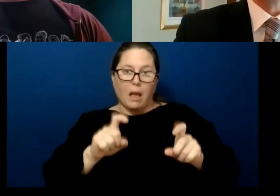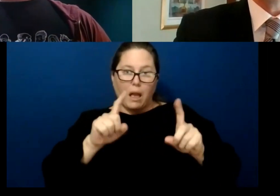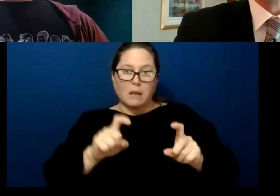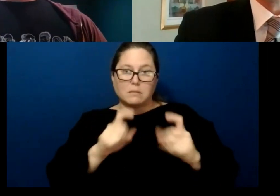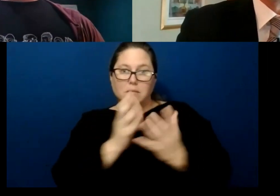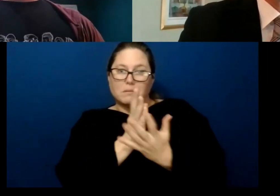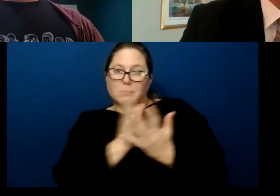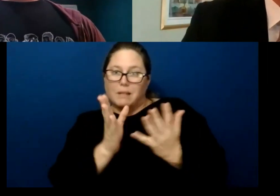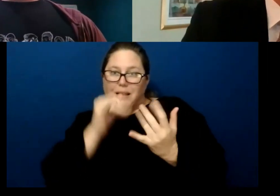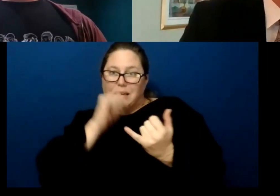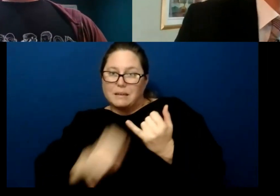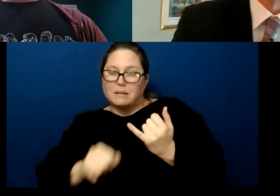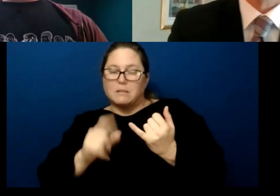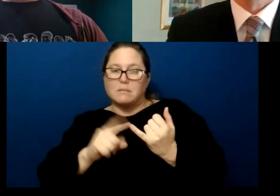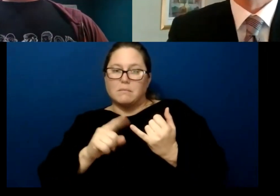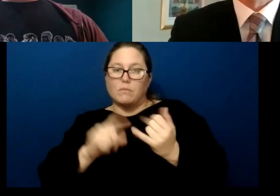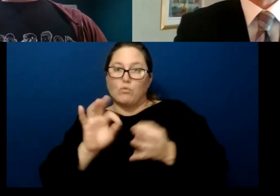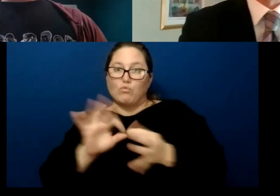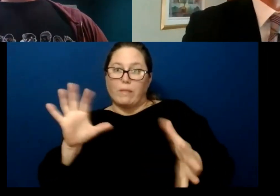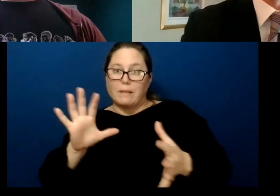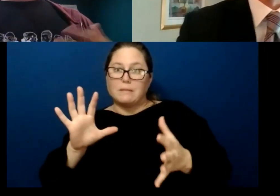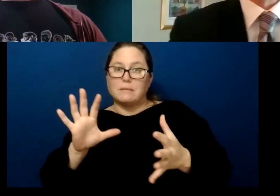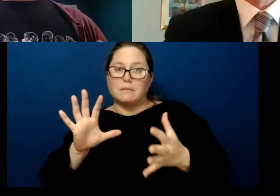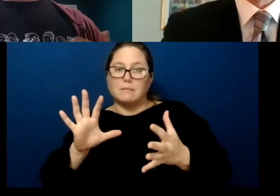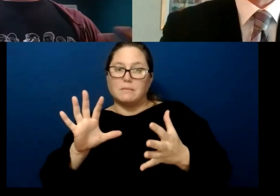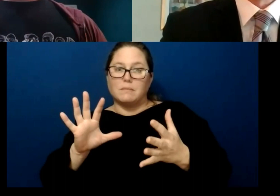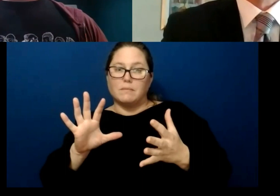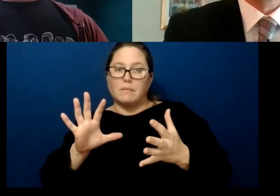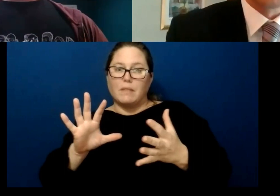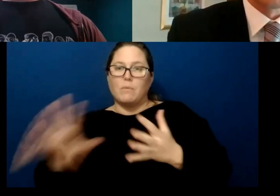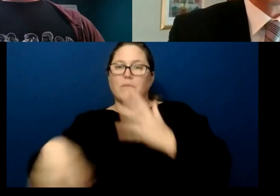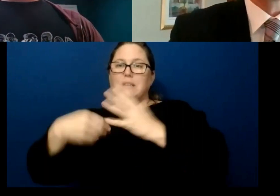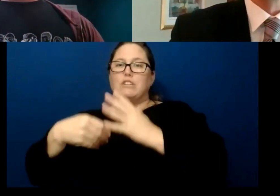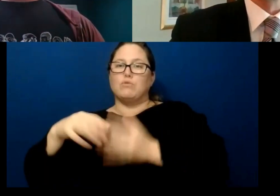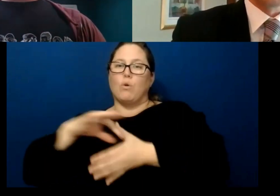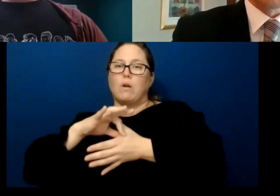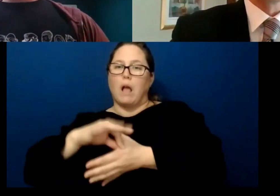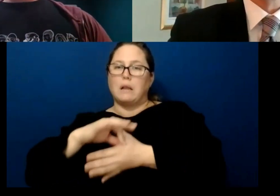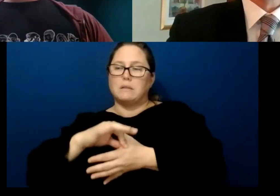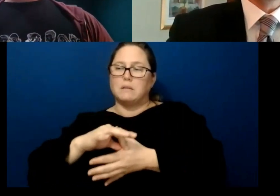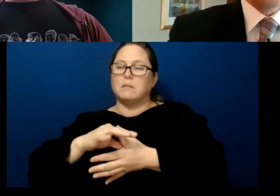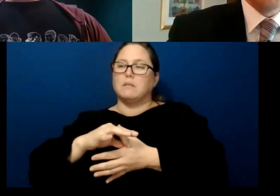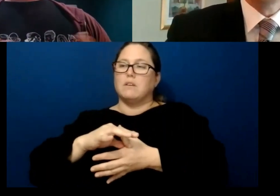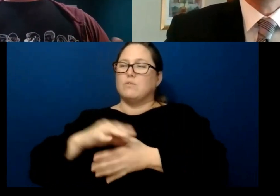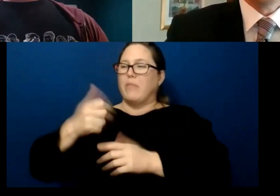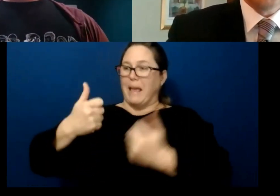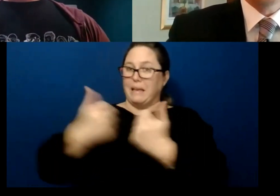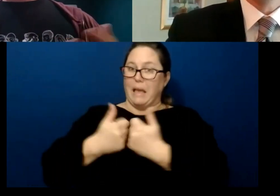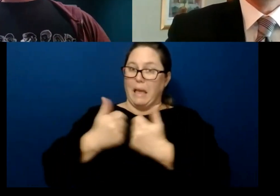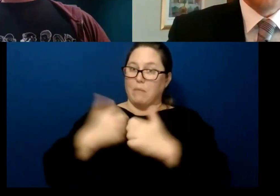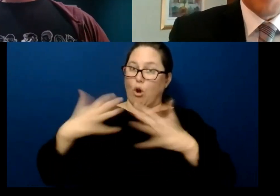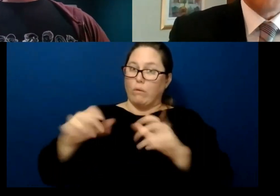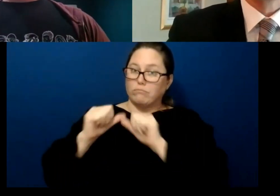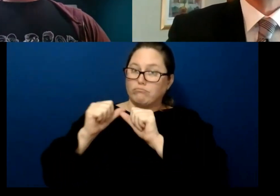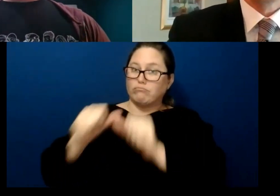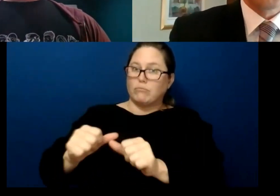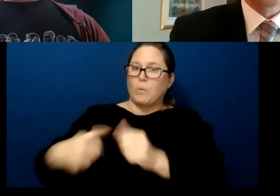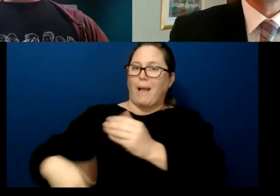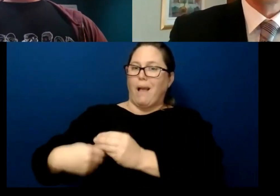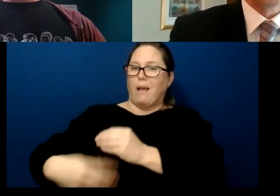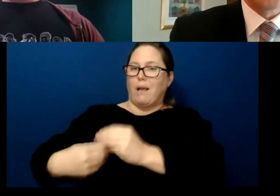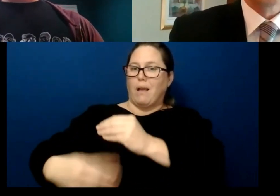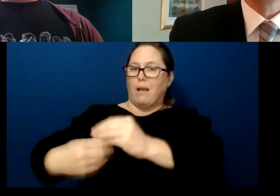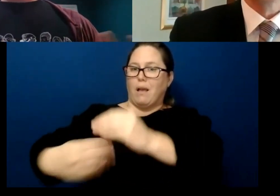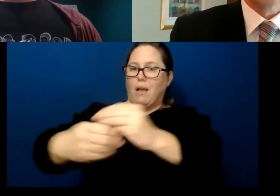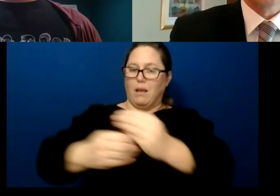some games after we release them, as many of you know, we have additional content that gets added to the games after launch. And so I get to work with the